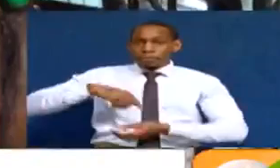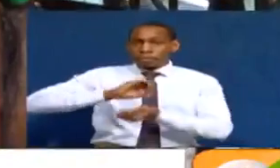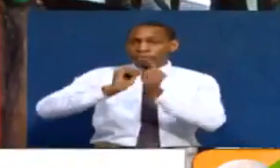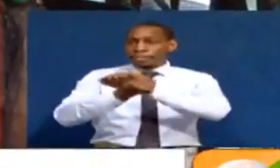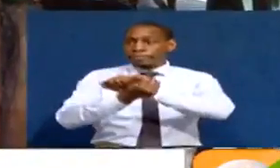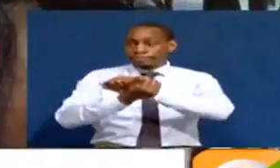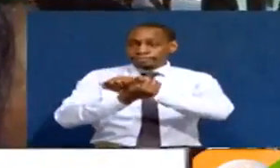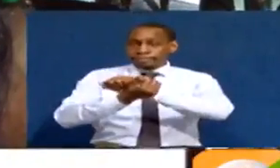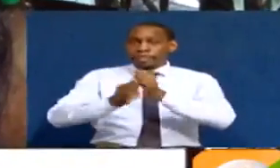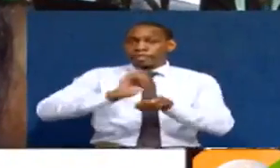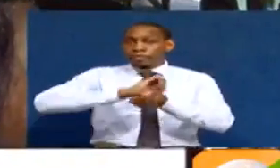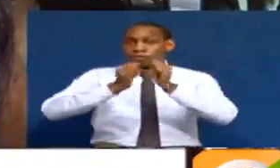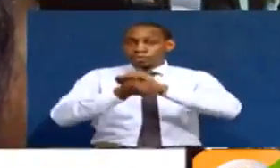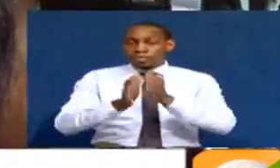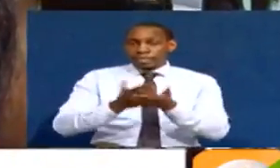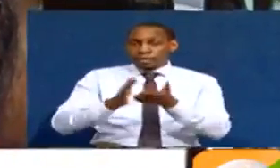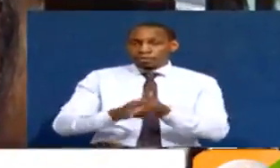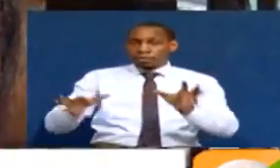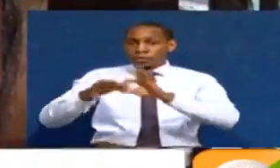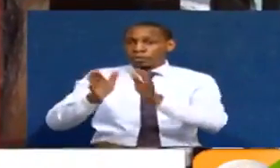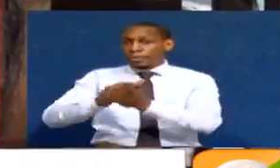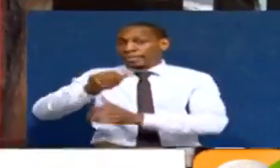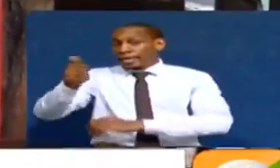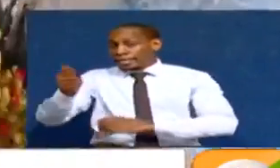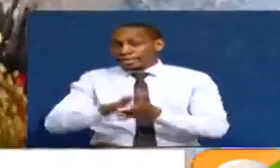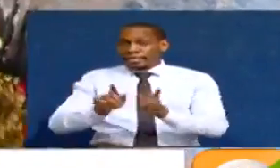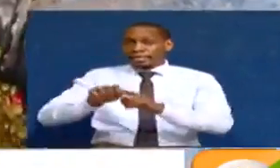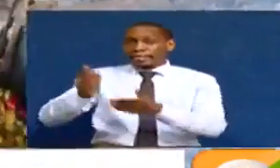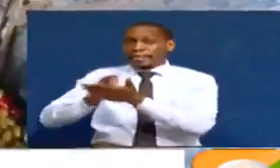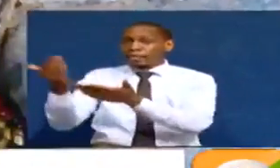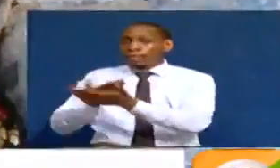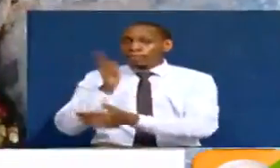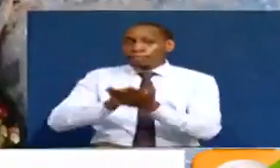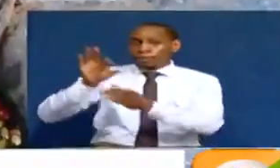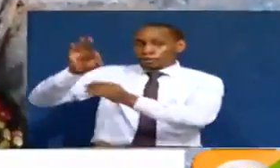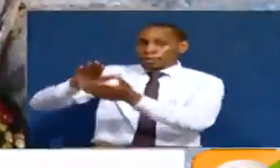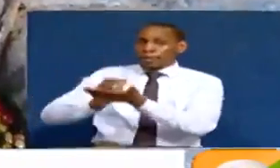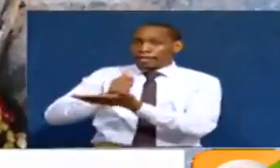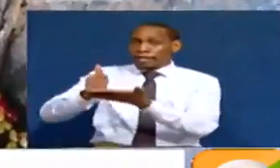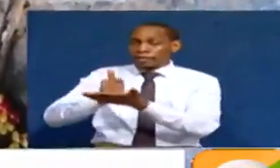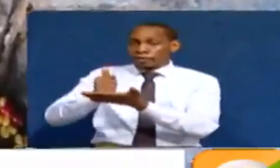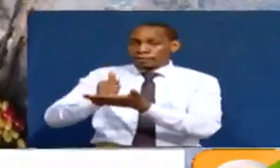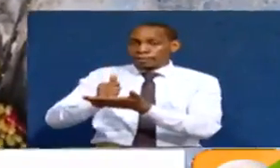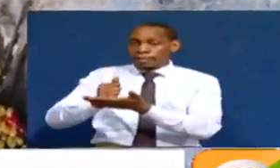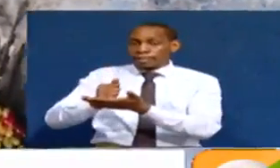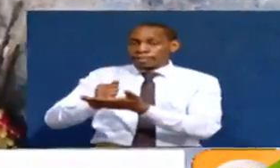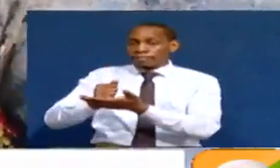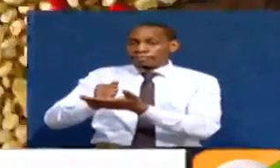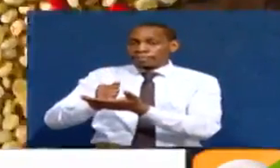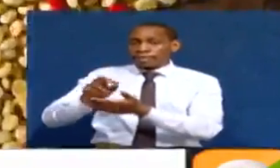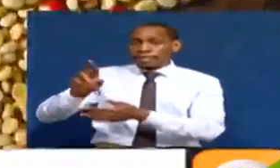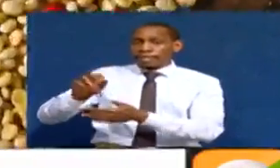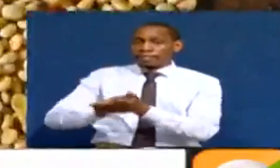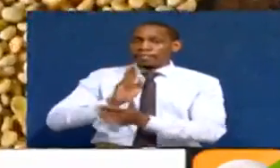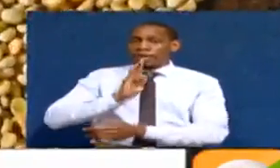tucheji. Kucheji ni kugraft na igine hata tumengoa. Tumepanda kahawa ya Ruiru 11, kwa sababu